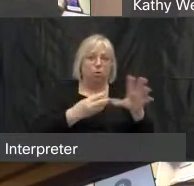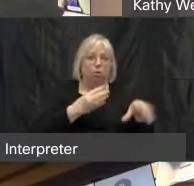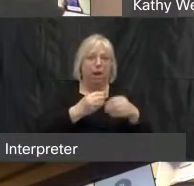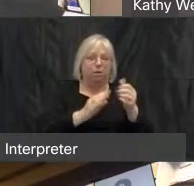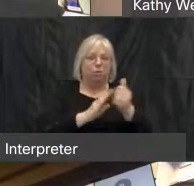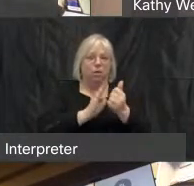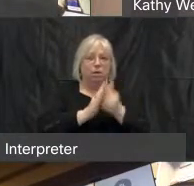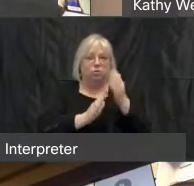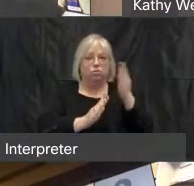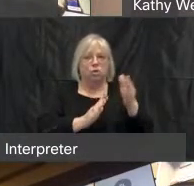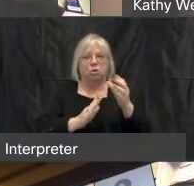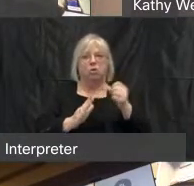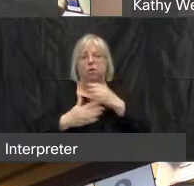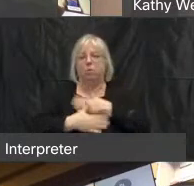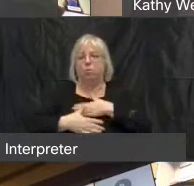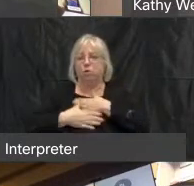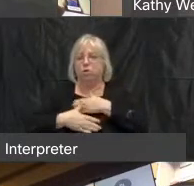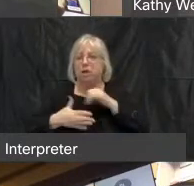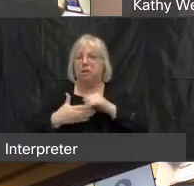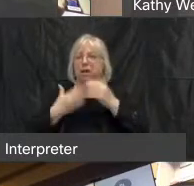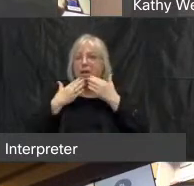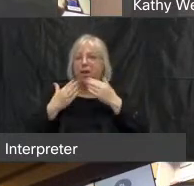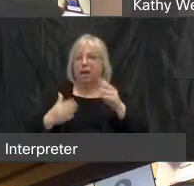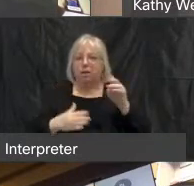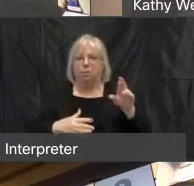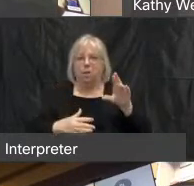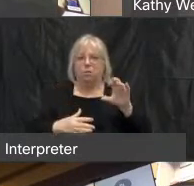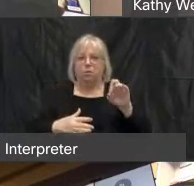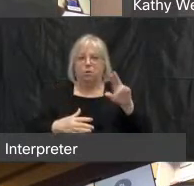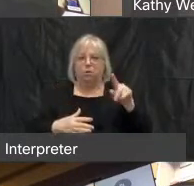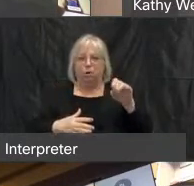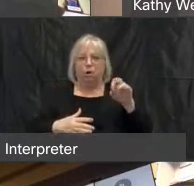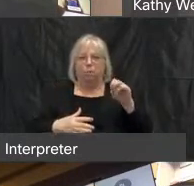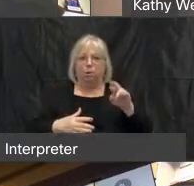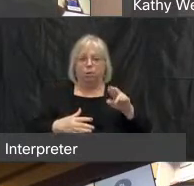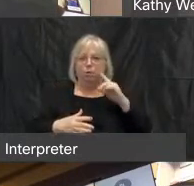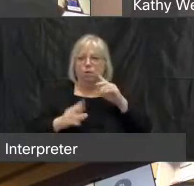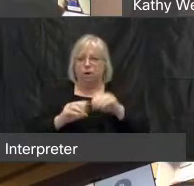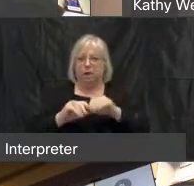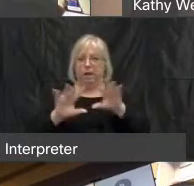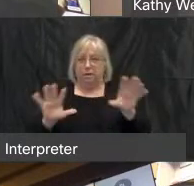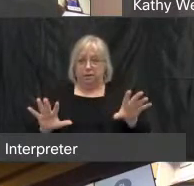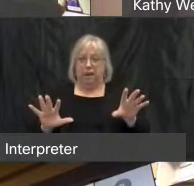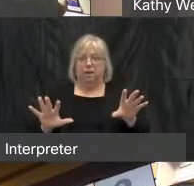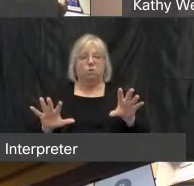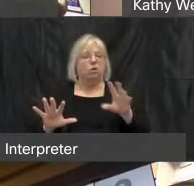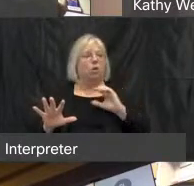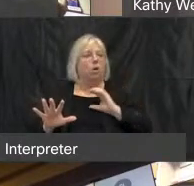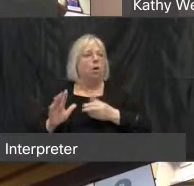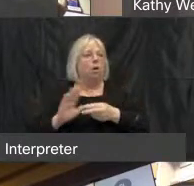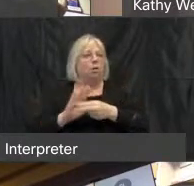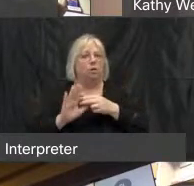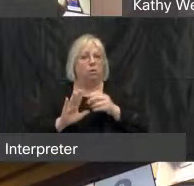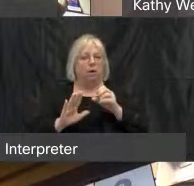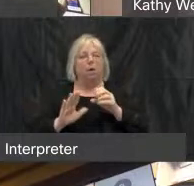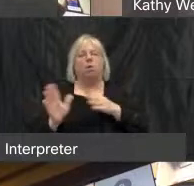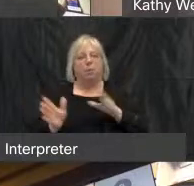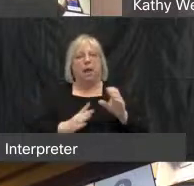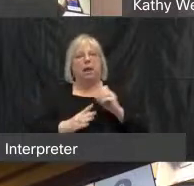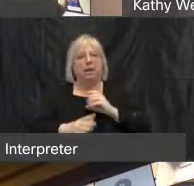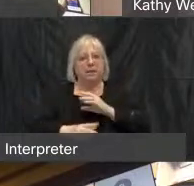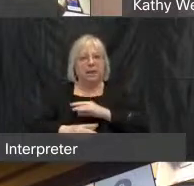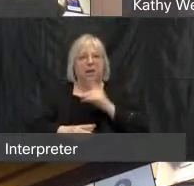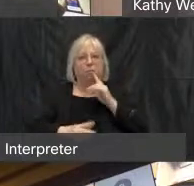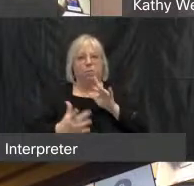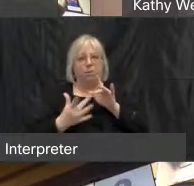I appreciate that, and thank you, Mr. Carpenter, for the clarification as to where we stand. And so our zoning staff, our planning staff rather,